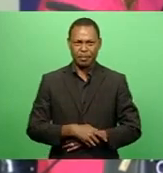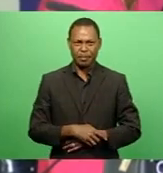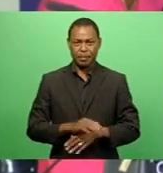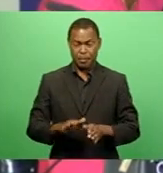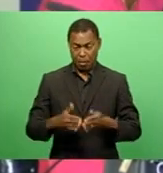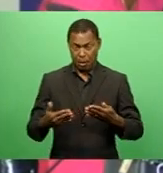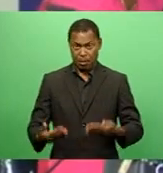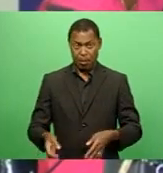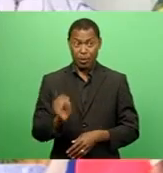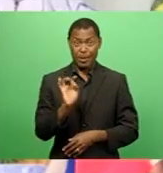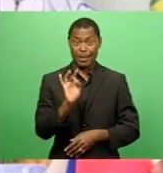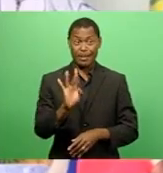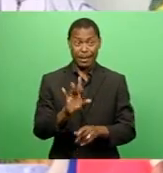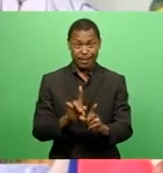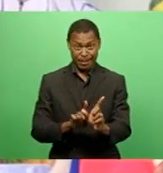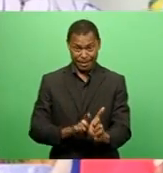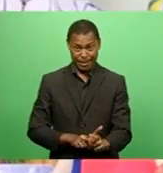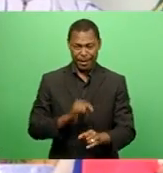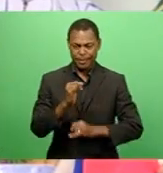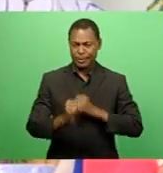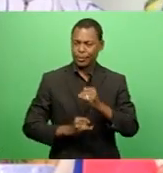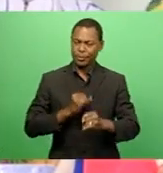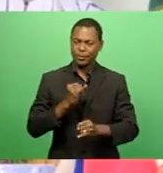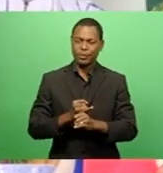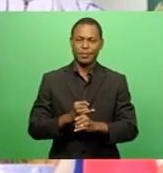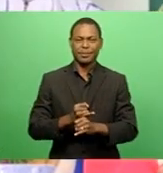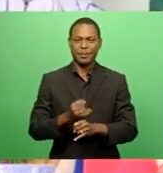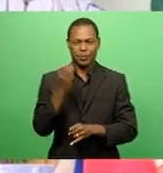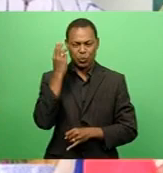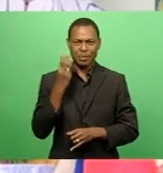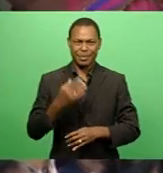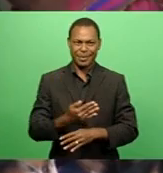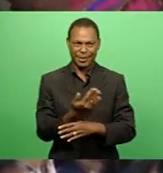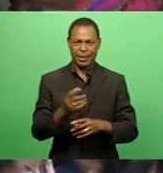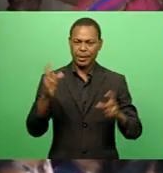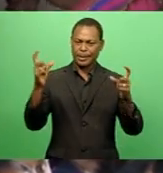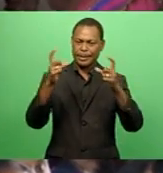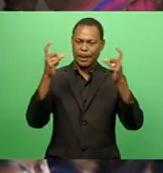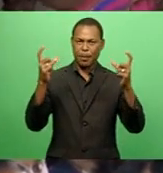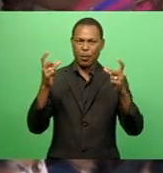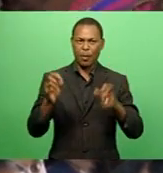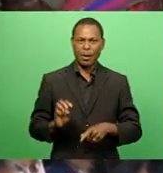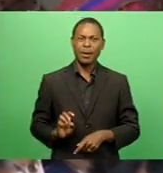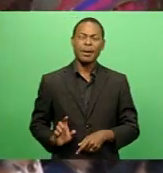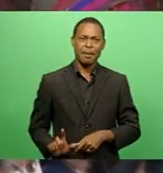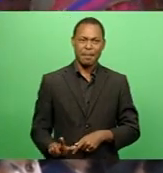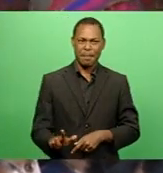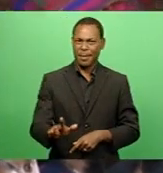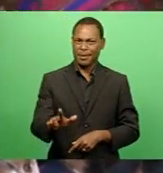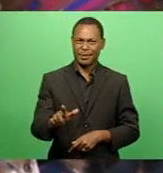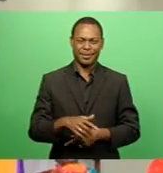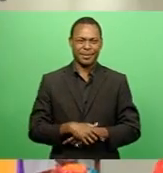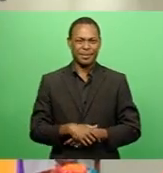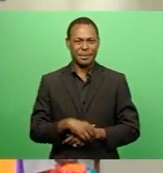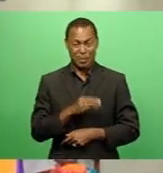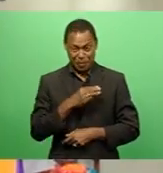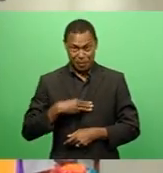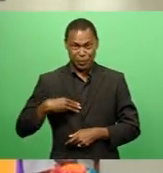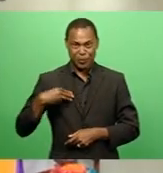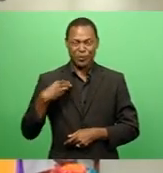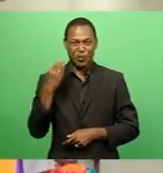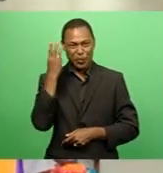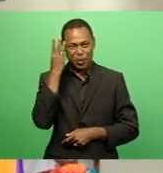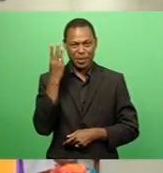10th year, International Women's Day is celebrated annually in Lambasa by the Women's Forum and the Ministry of Women. The women